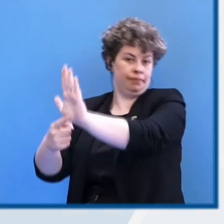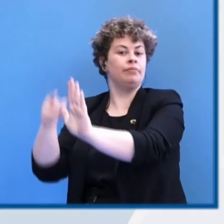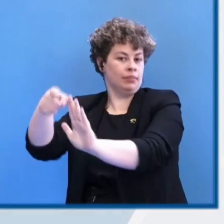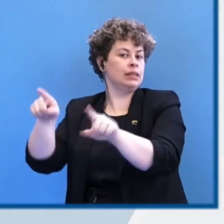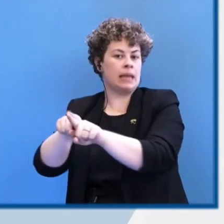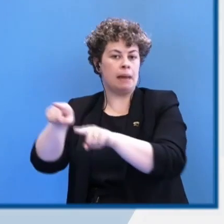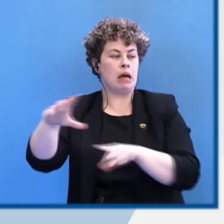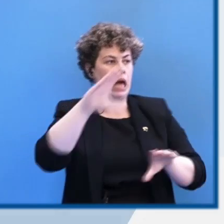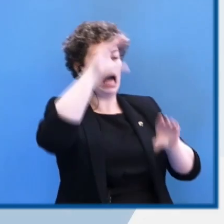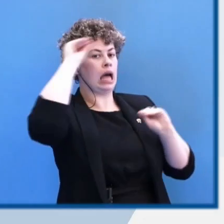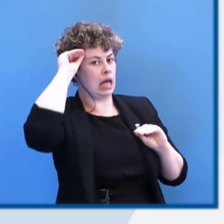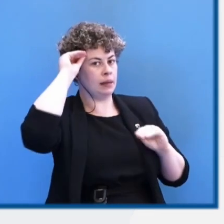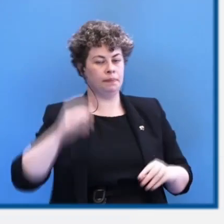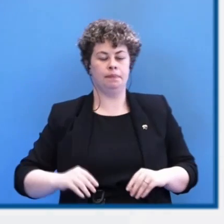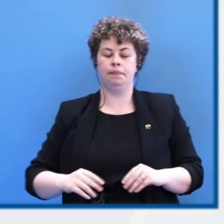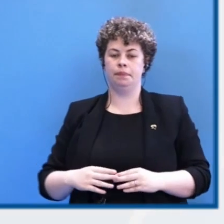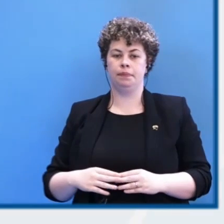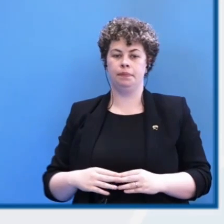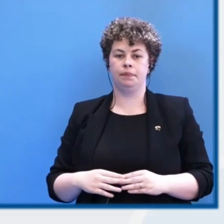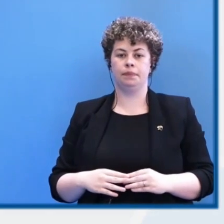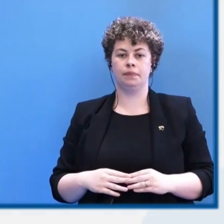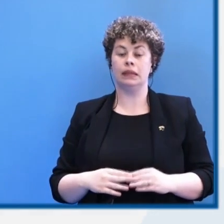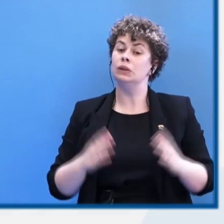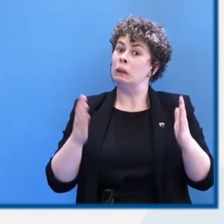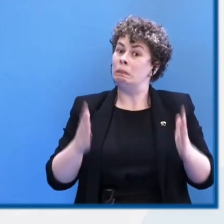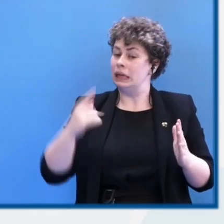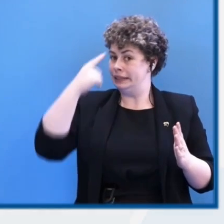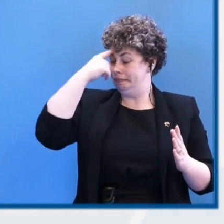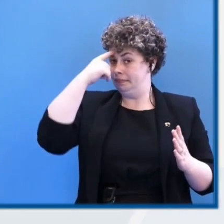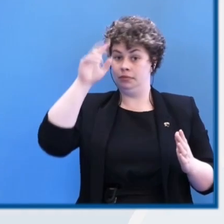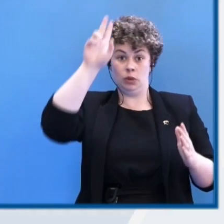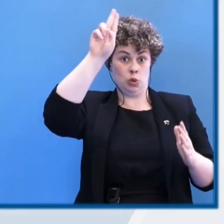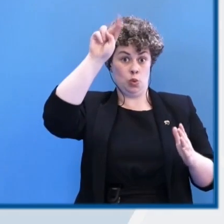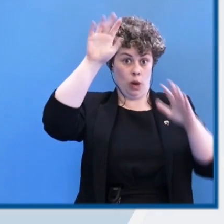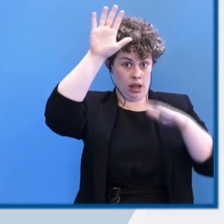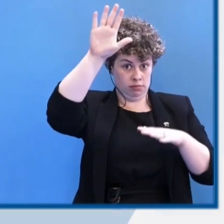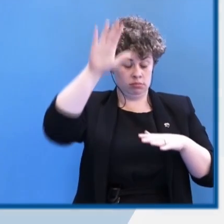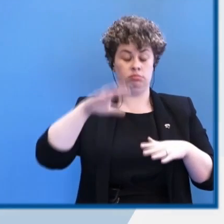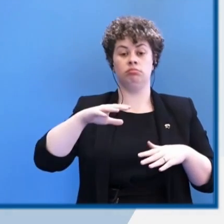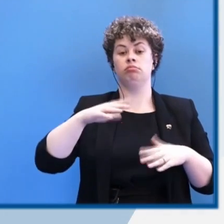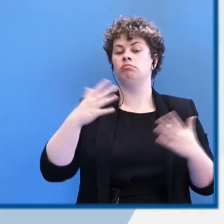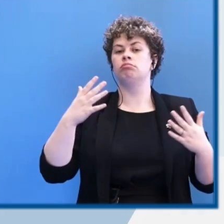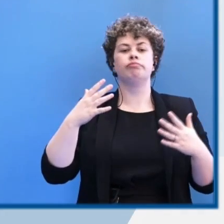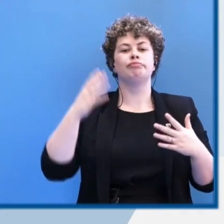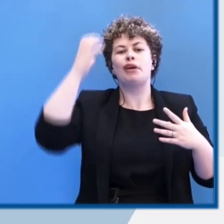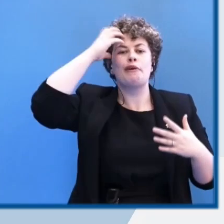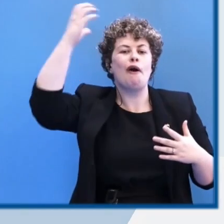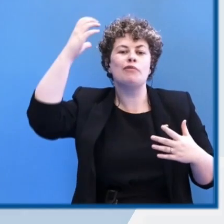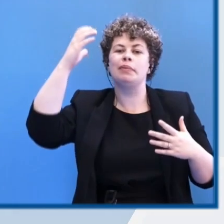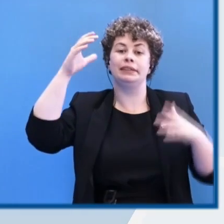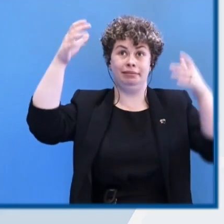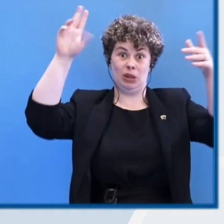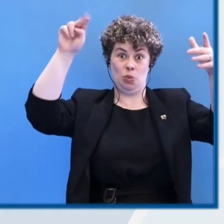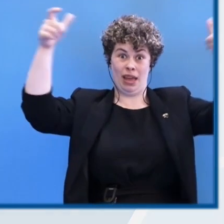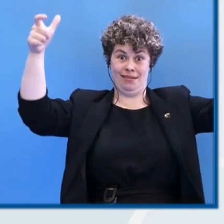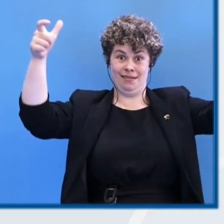member states, the UN system, governments, whether they be national governments, local governments, or community-level